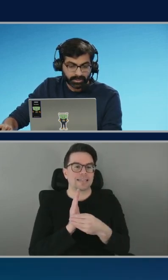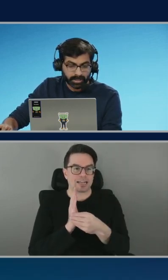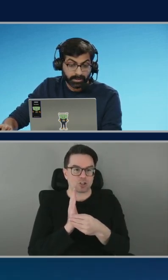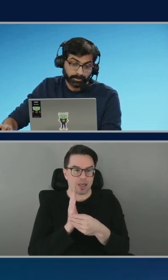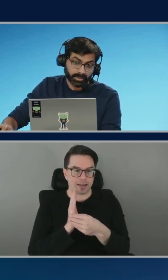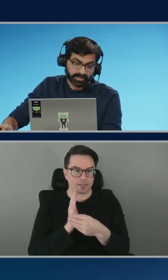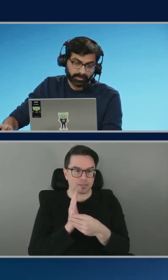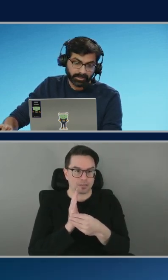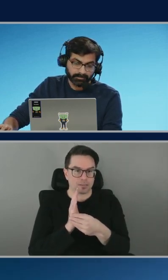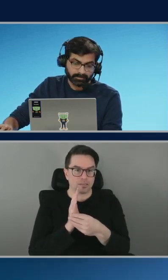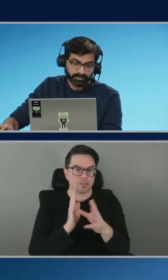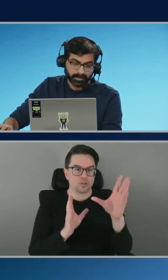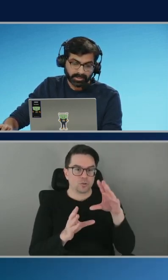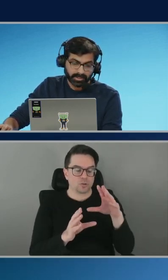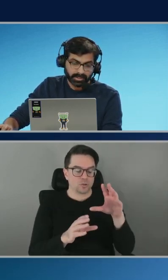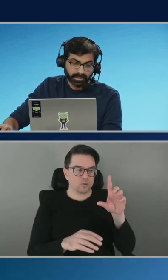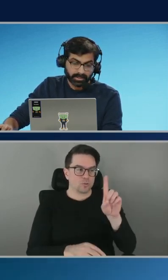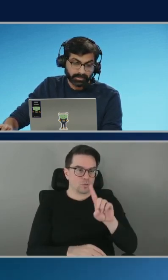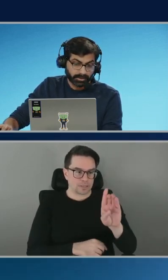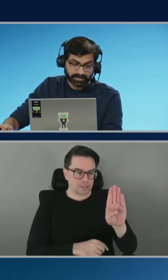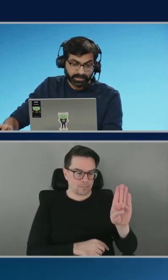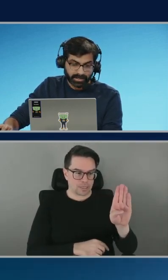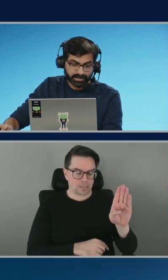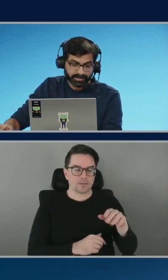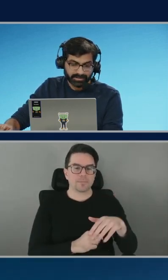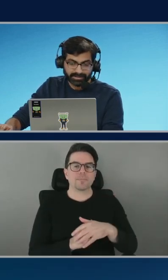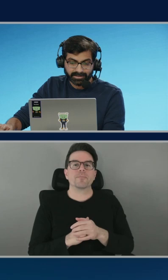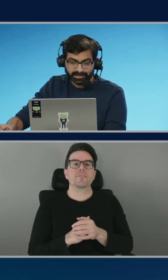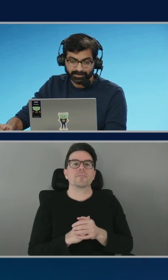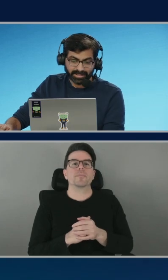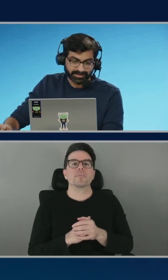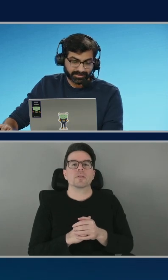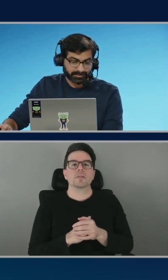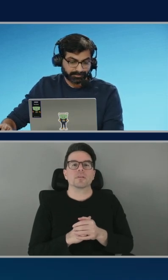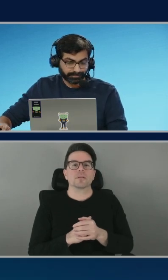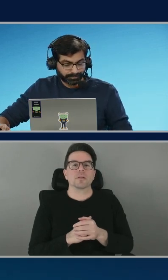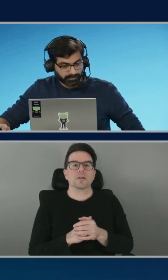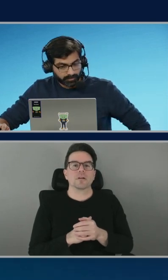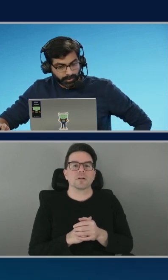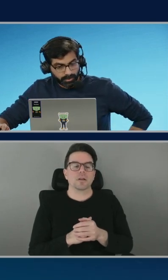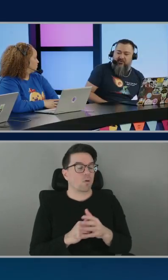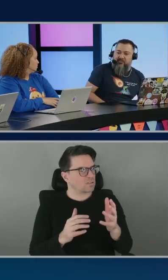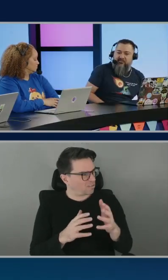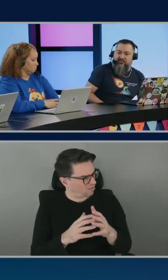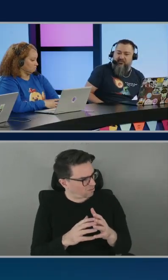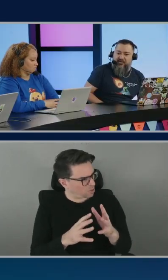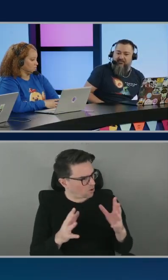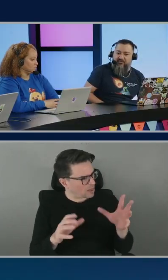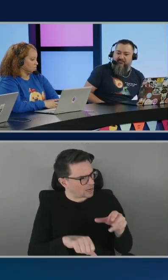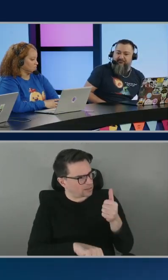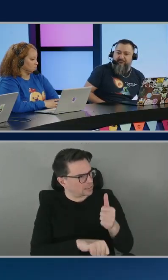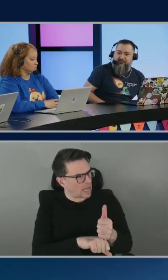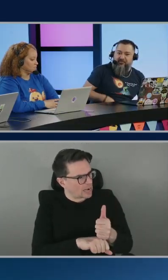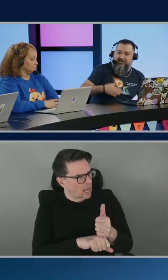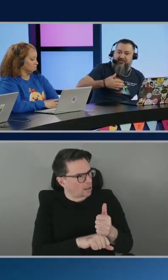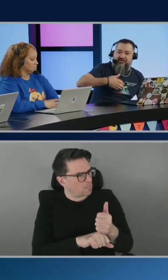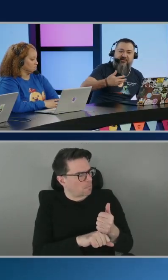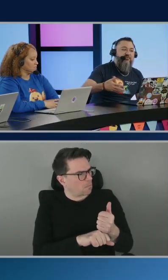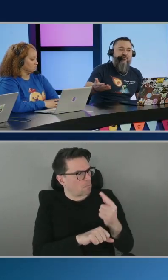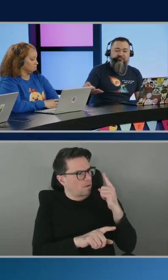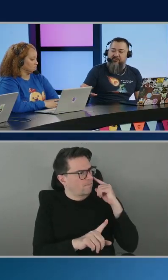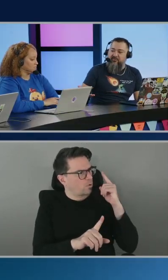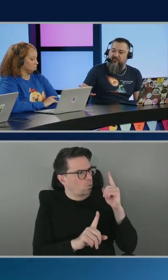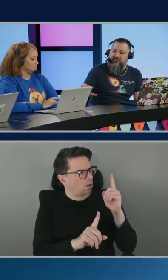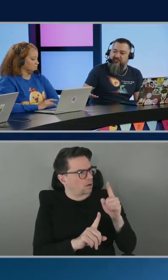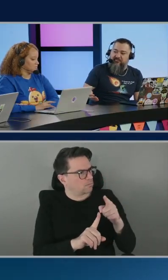to DuckDB. Just like that. Just like that. Wow. Was there a ton of setup that you had to get going to really get